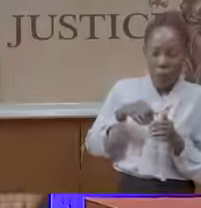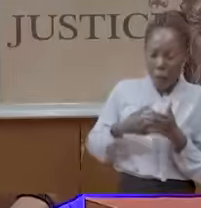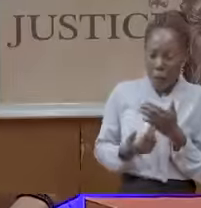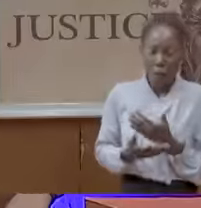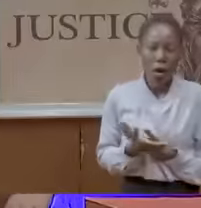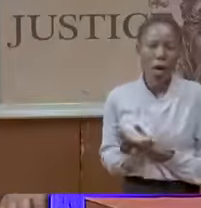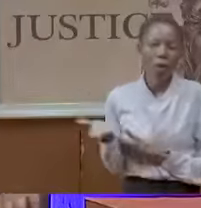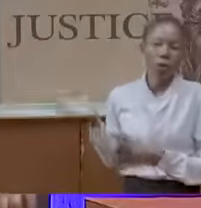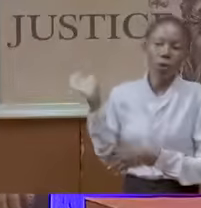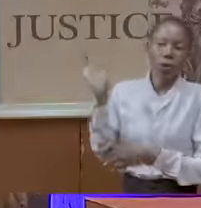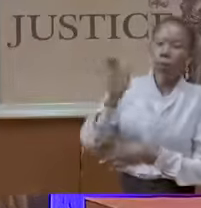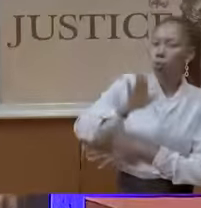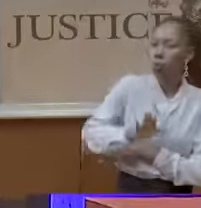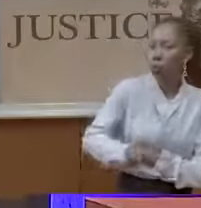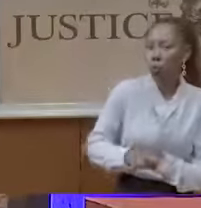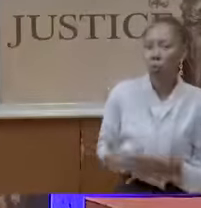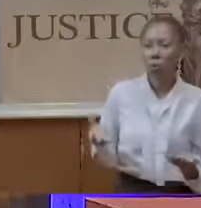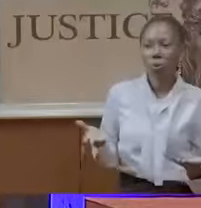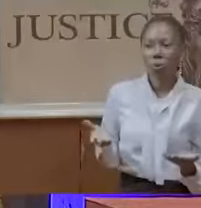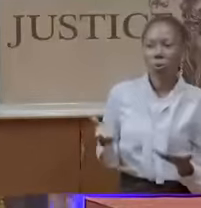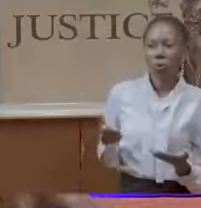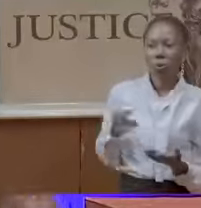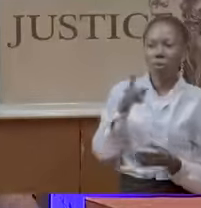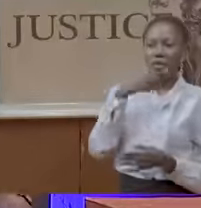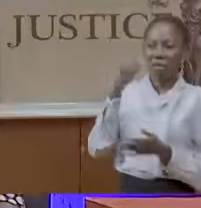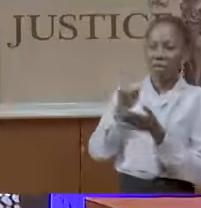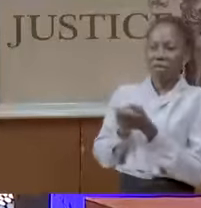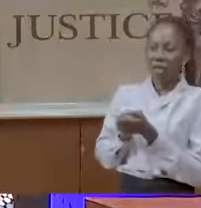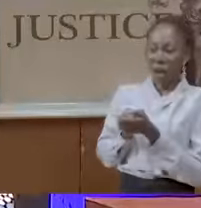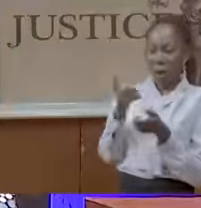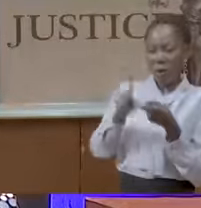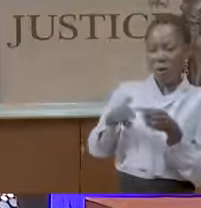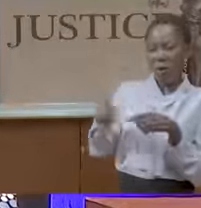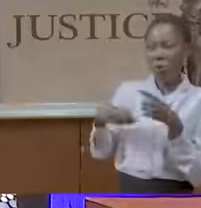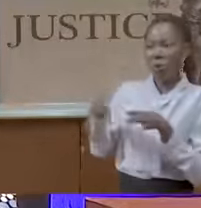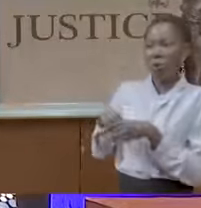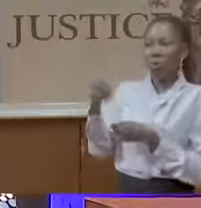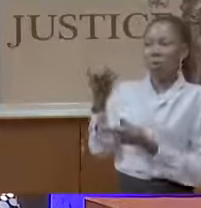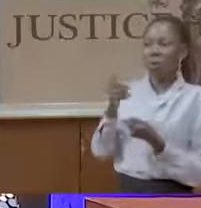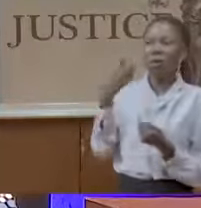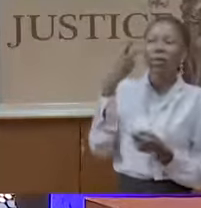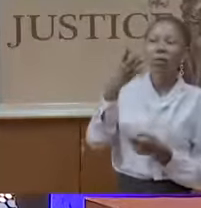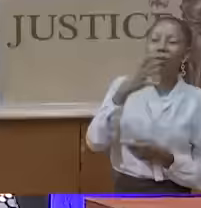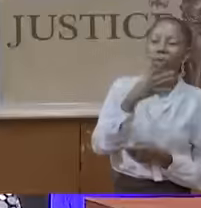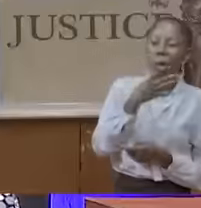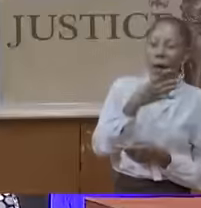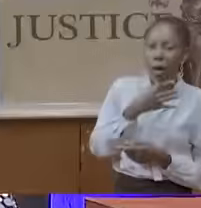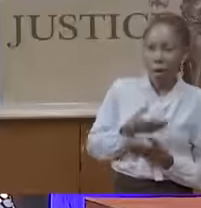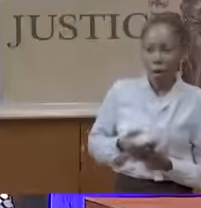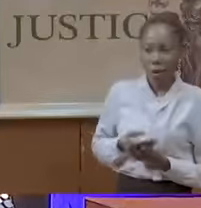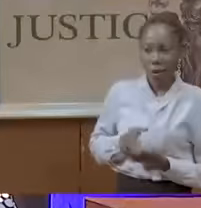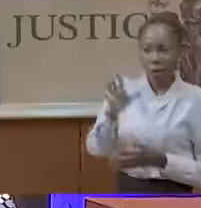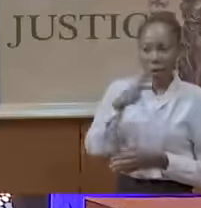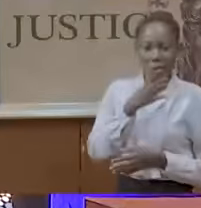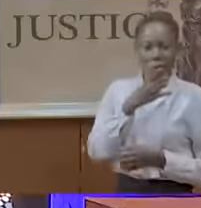night. She's not working. So the next thing, my wife told me, I want to go and ask, go where? I want to go and see my mother. The mother that you are not